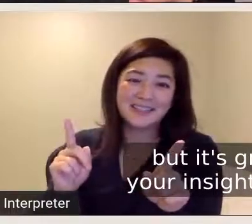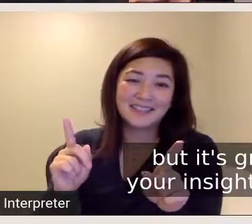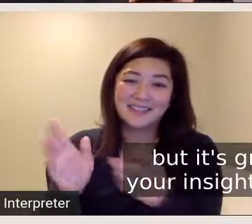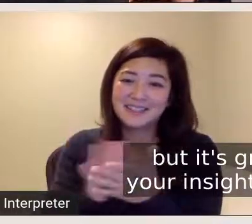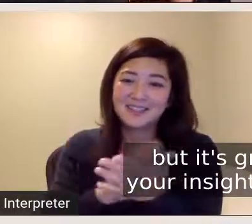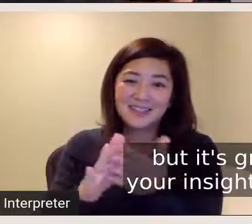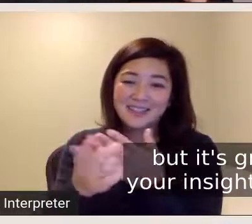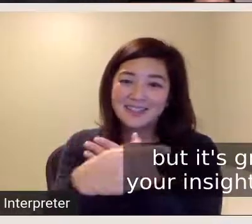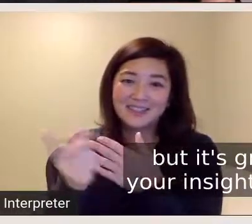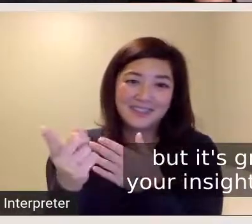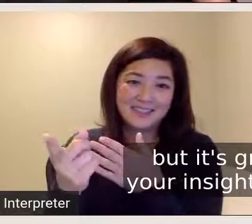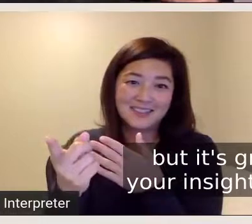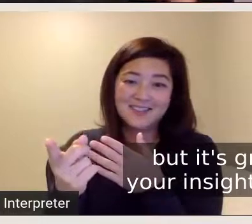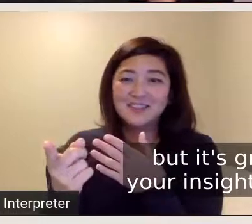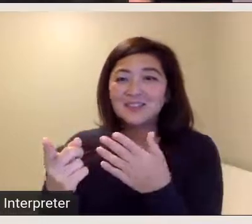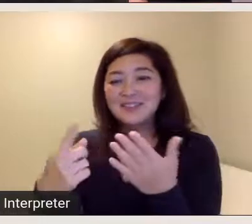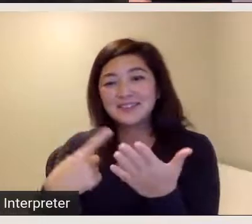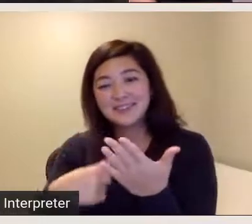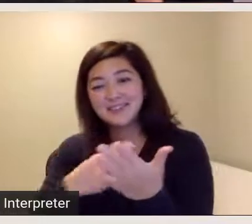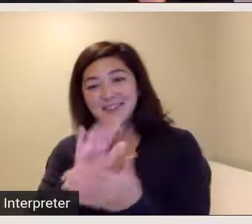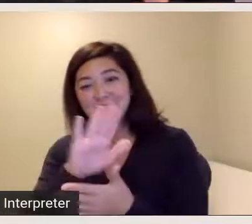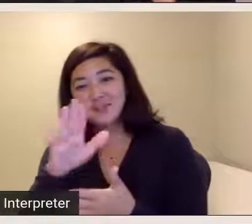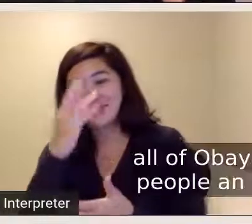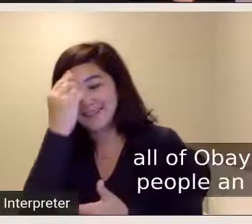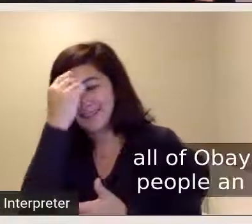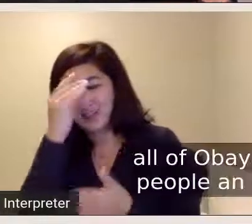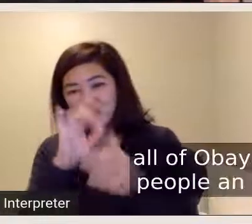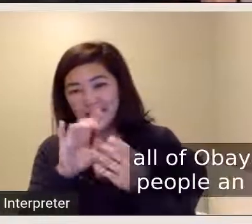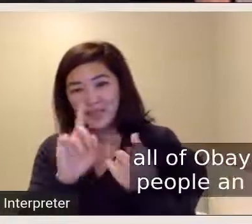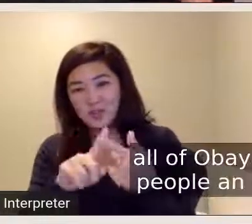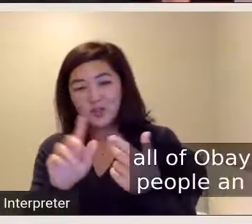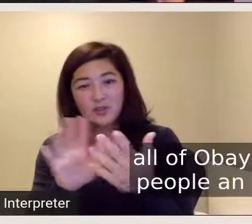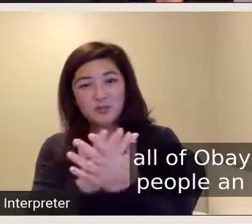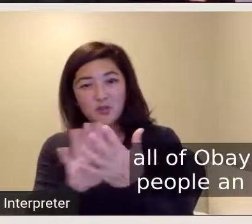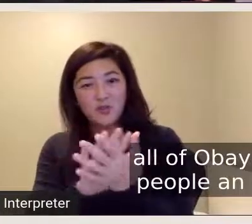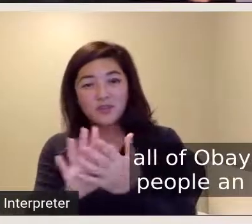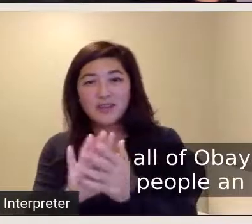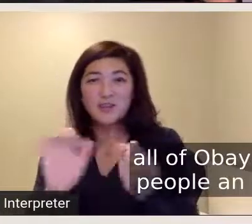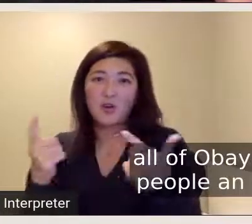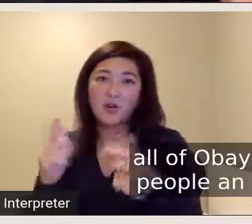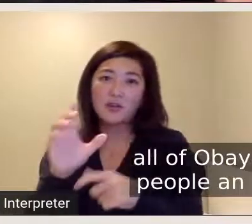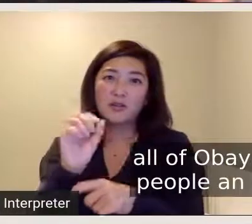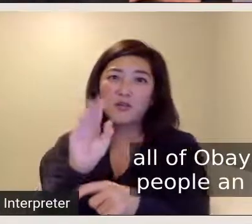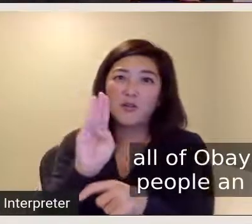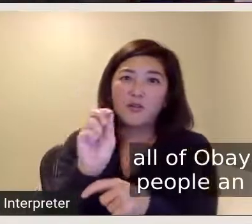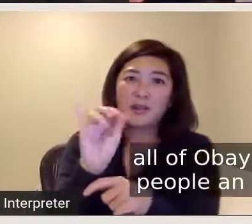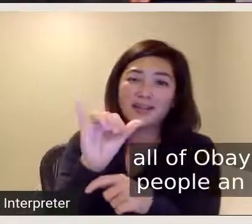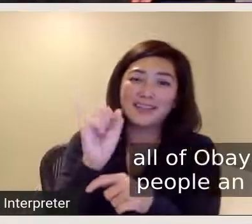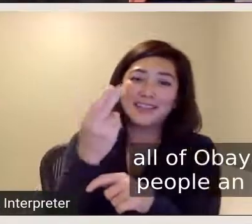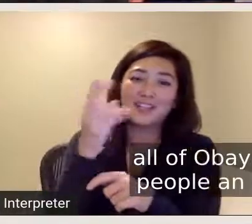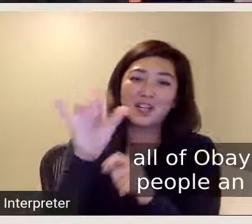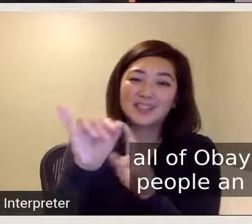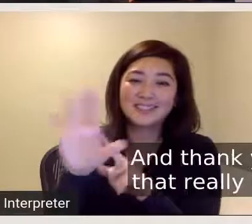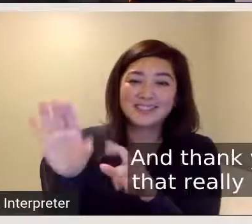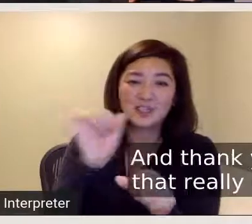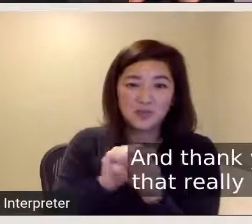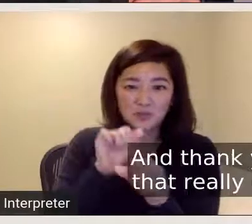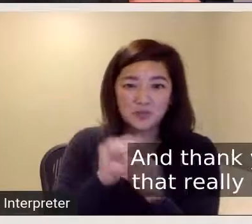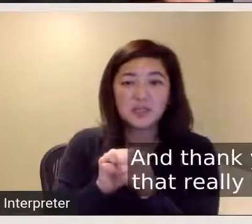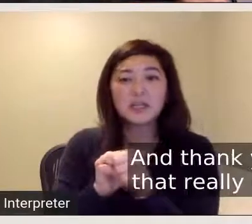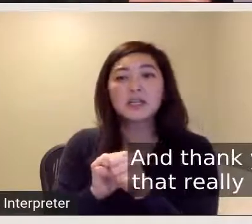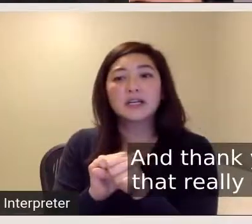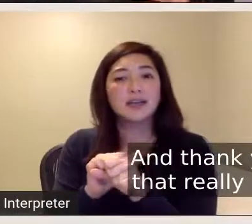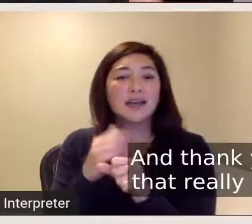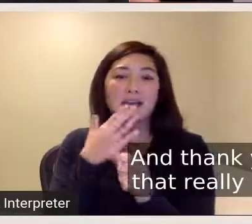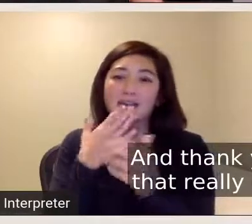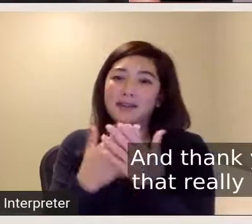insights about this film, all of Obayashi's work, give people an entry point to it. And thank